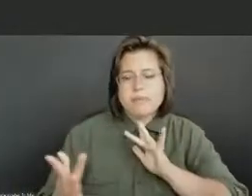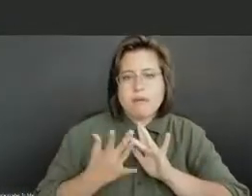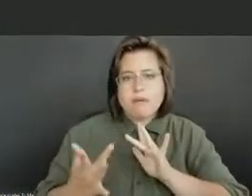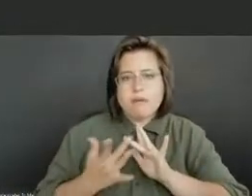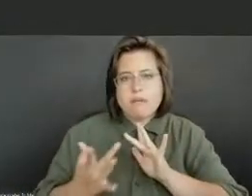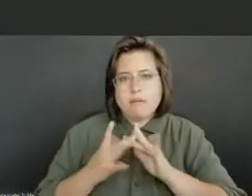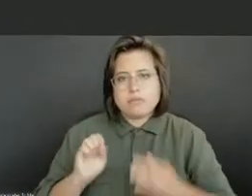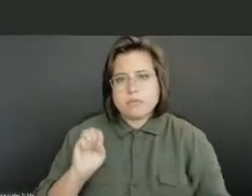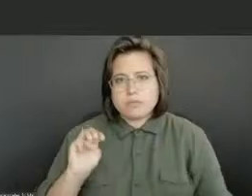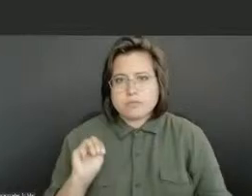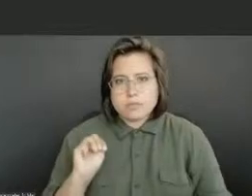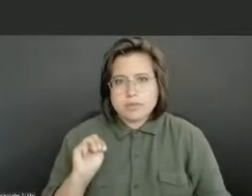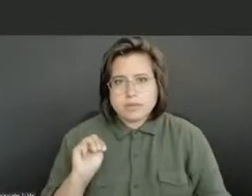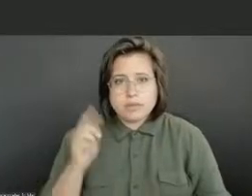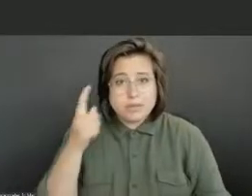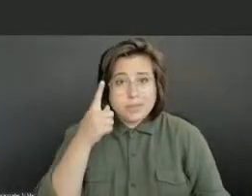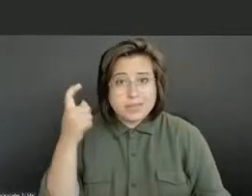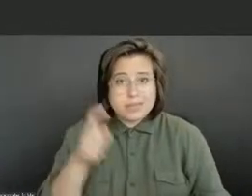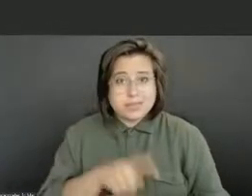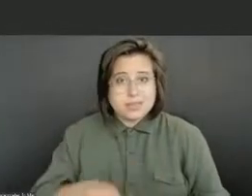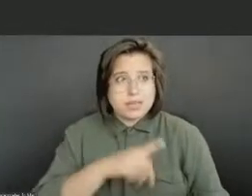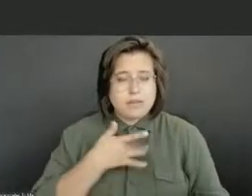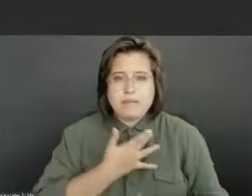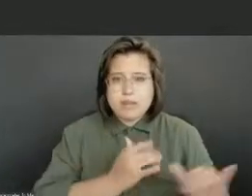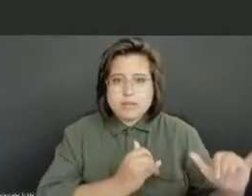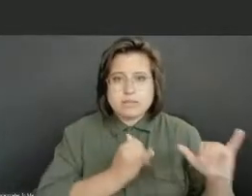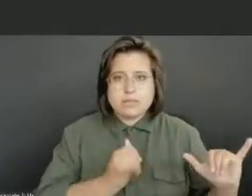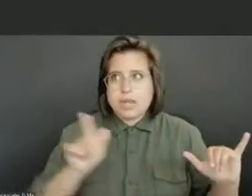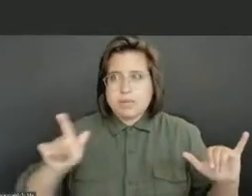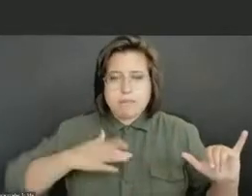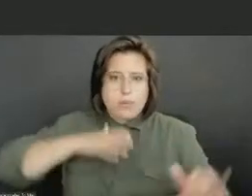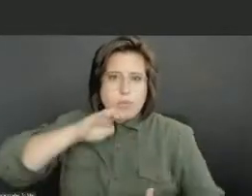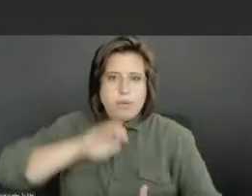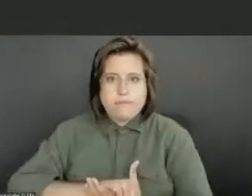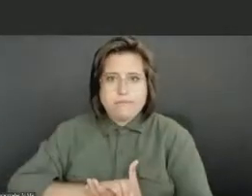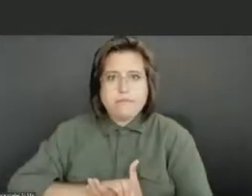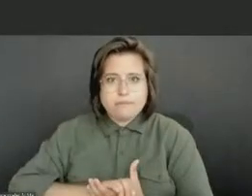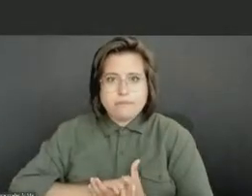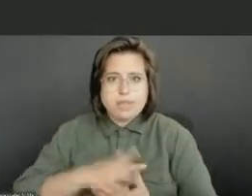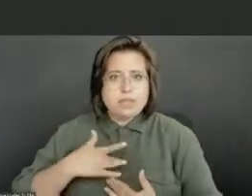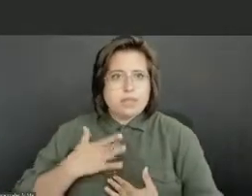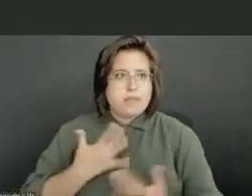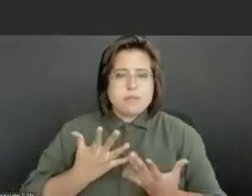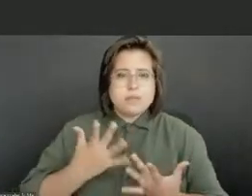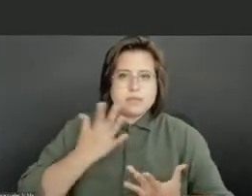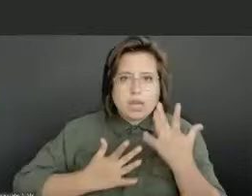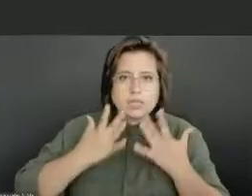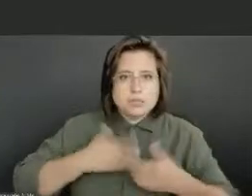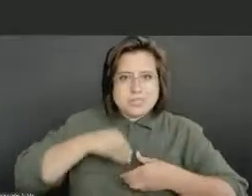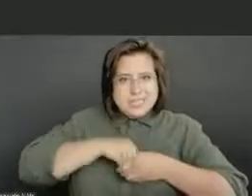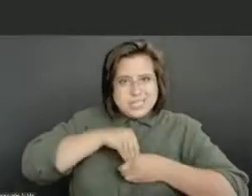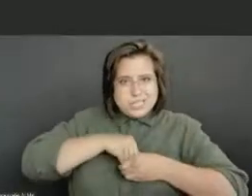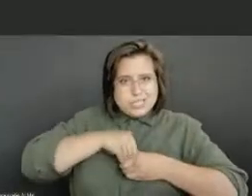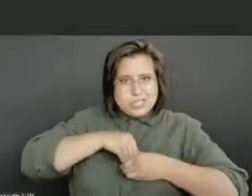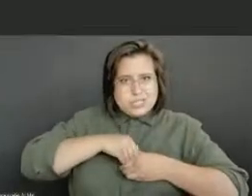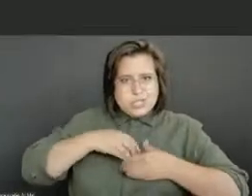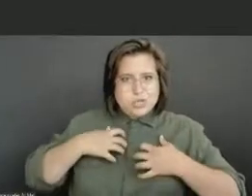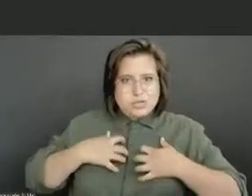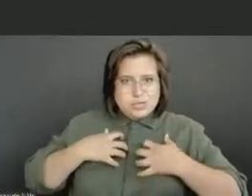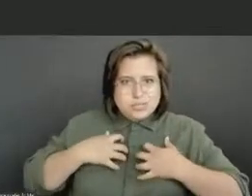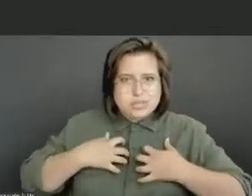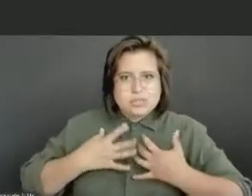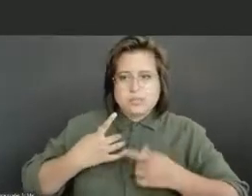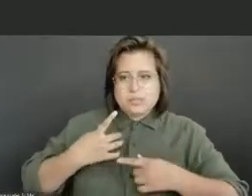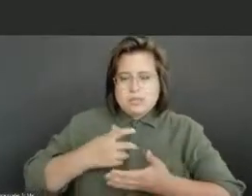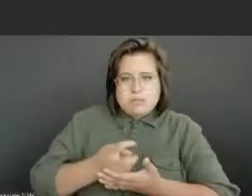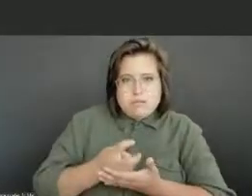media because they are feeling the same way she is. They feel desperate. They have these internal tremors and vibrations. They can't sleep. And if you can't